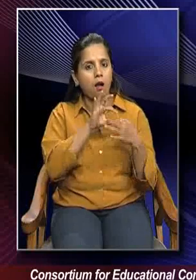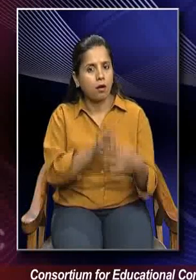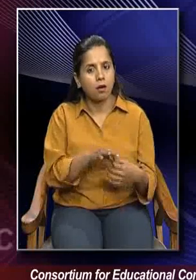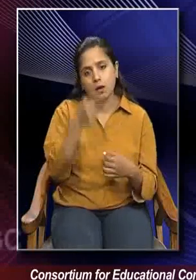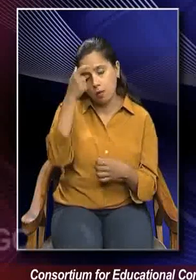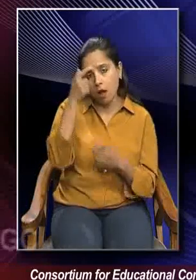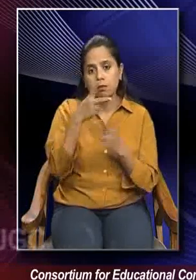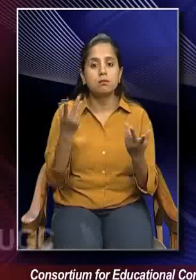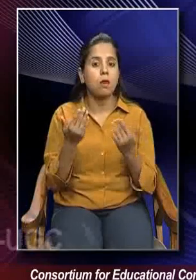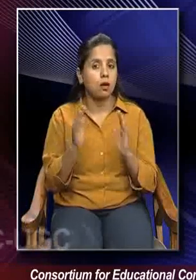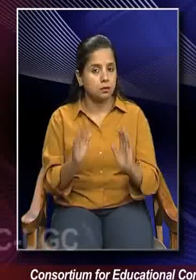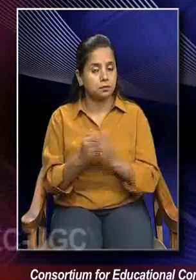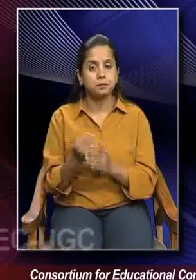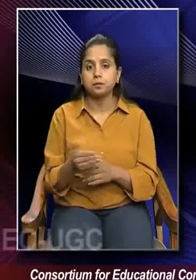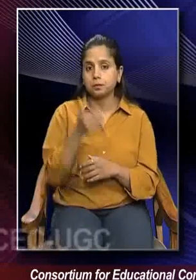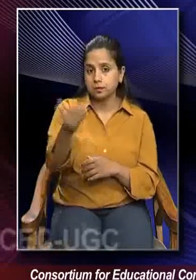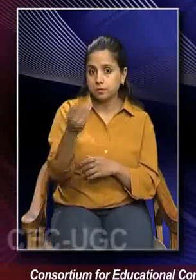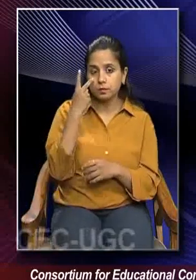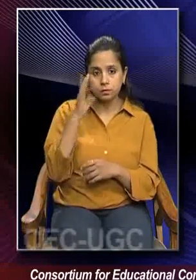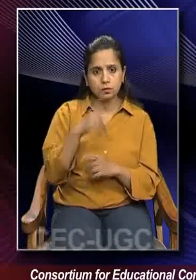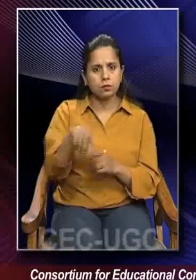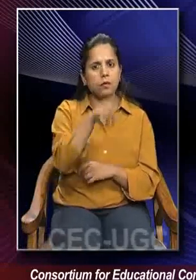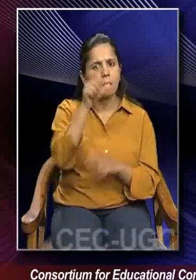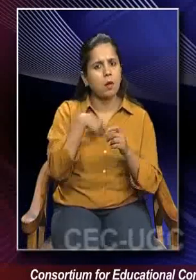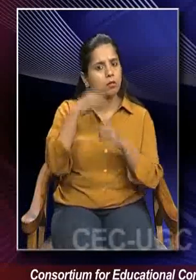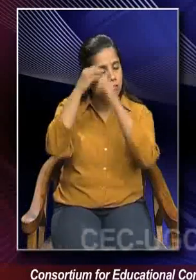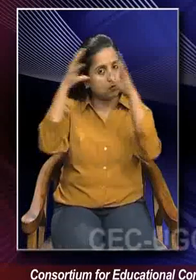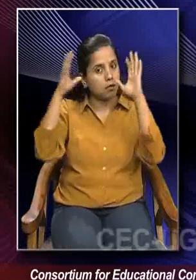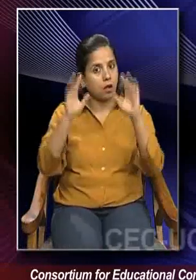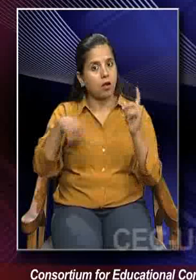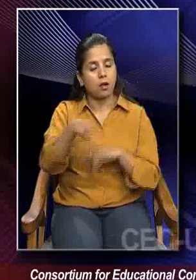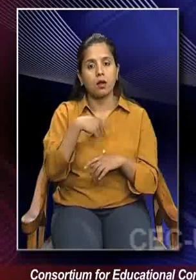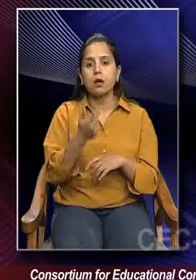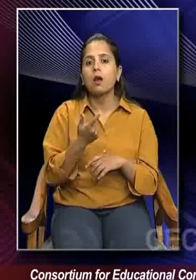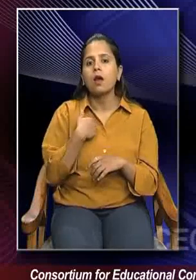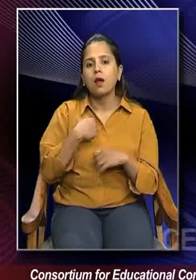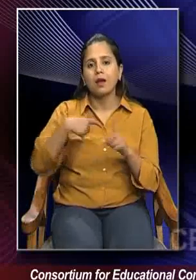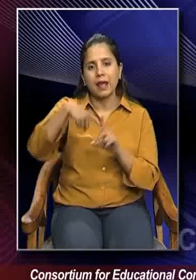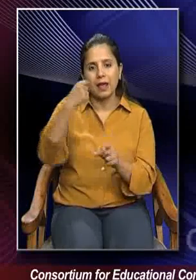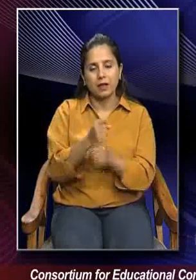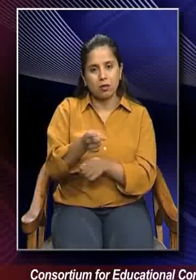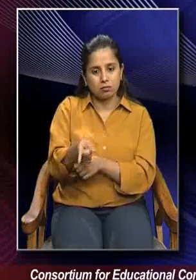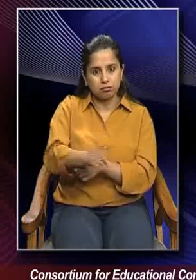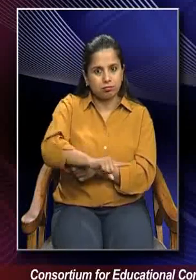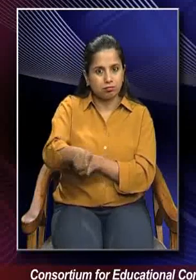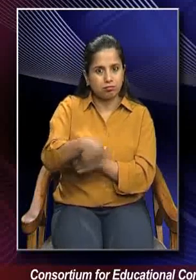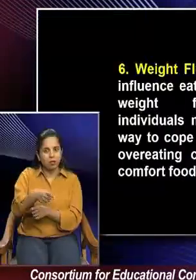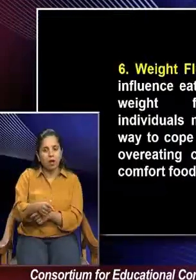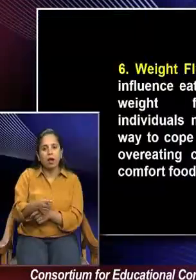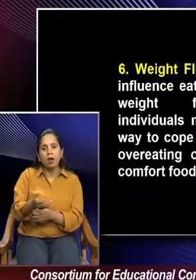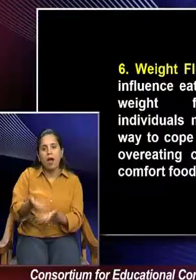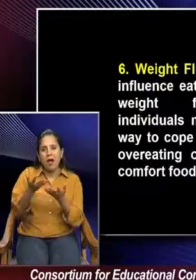diseases. Next, we see the manifestation in the weight fluctuations. The stress